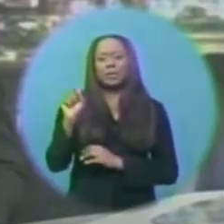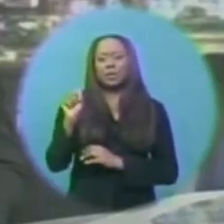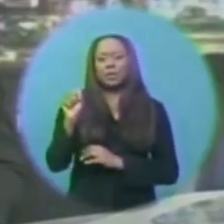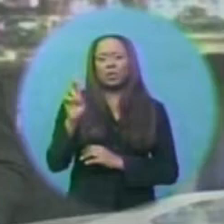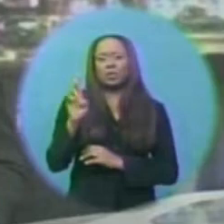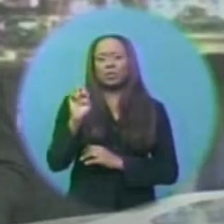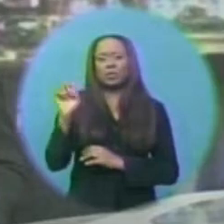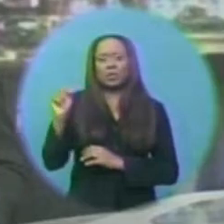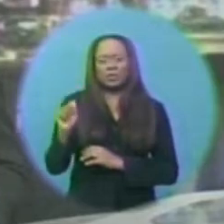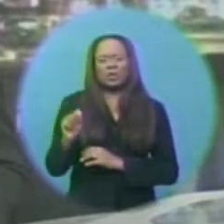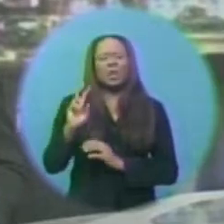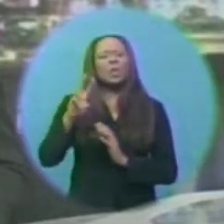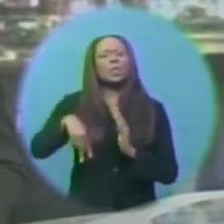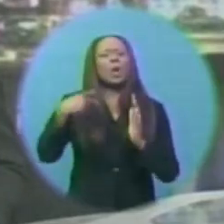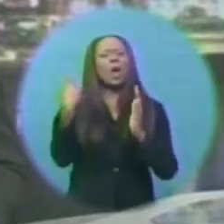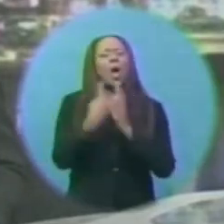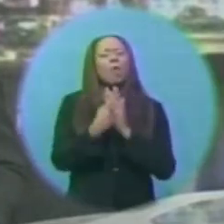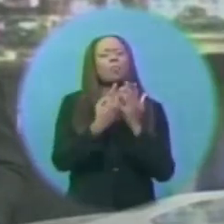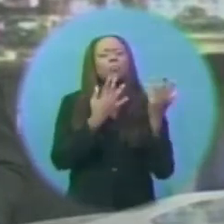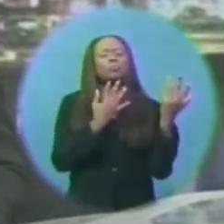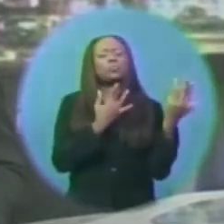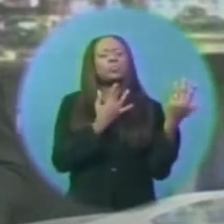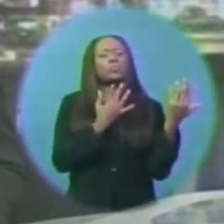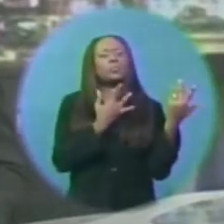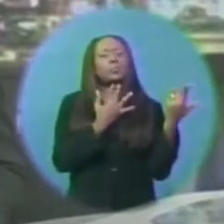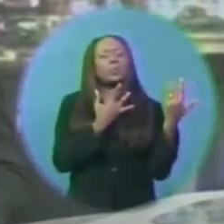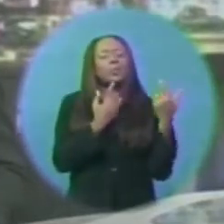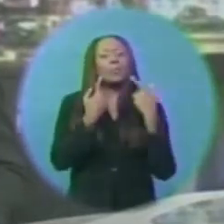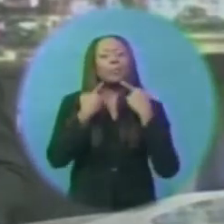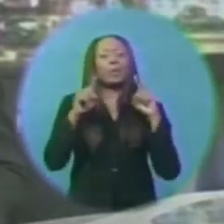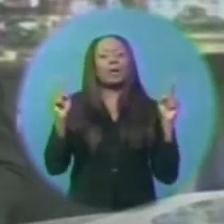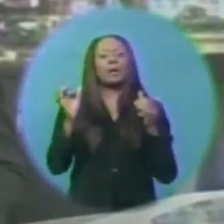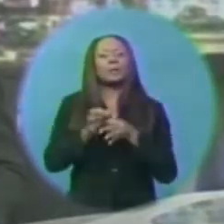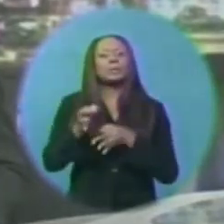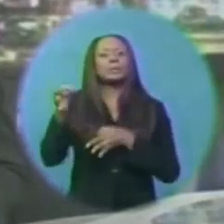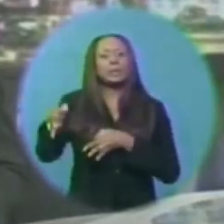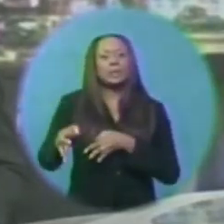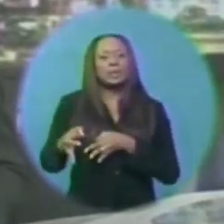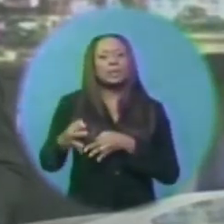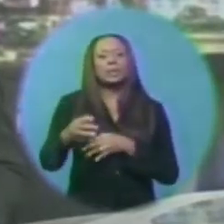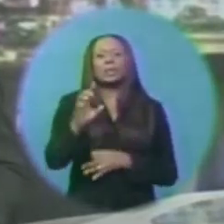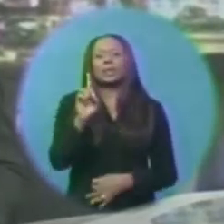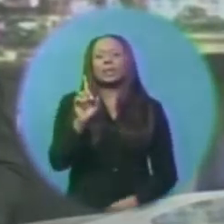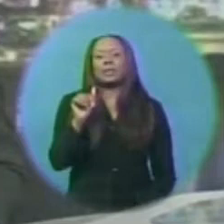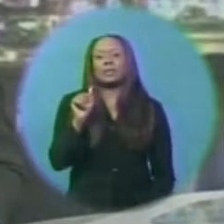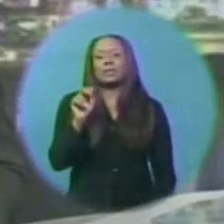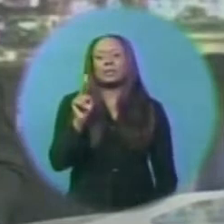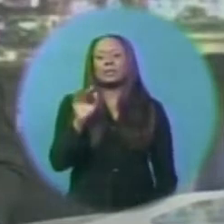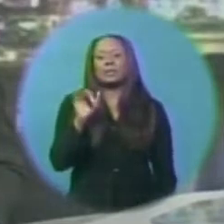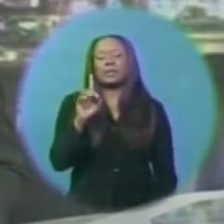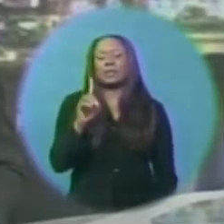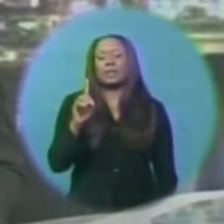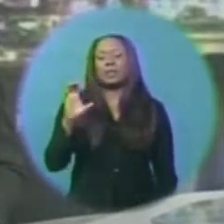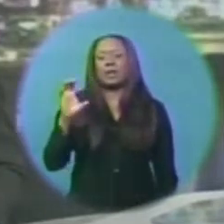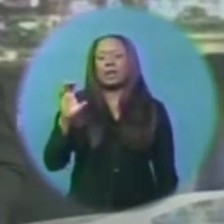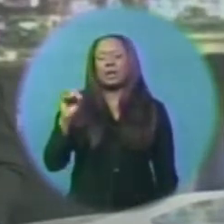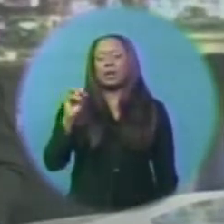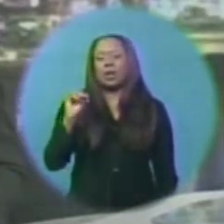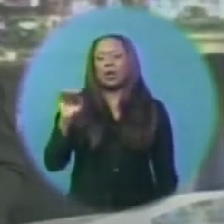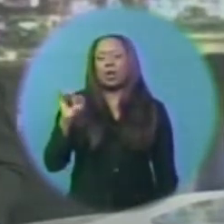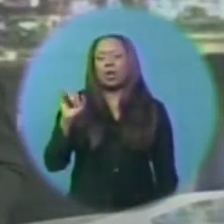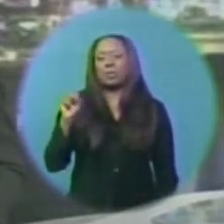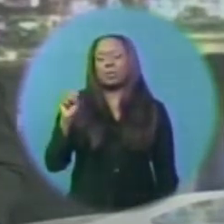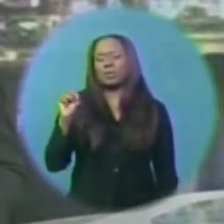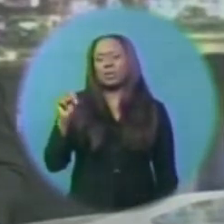decision upholding the 3 grounds raised against the project by attorney-at-law David Commissiong. Speaking after the hearing, Mr. Commissiong described the ruling as a